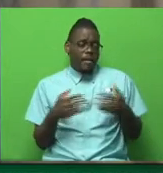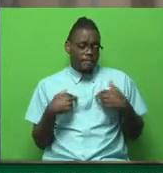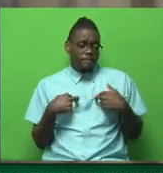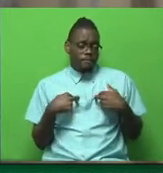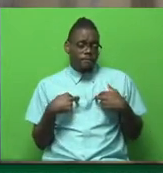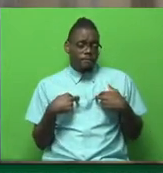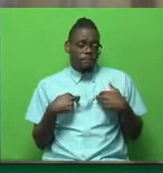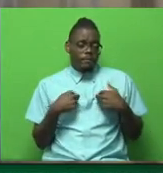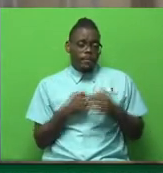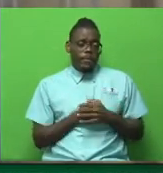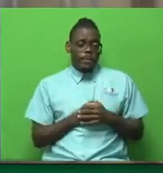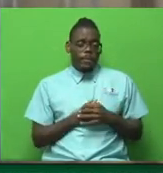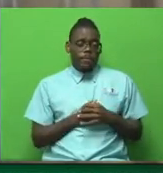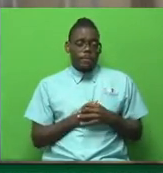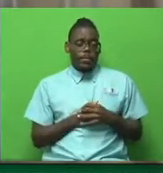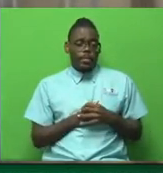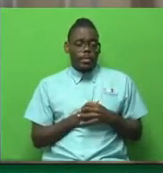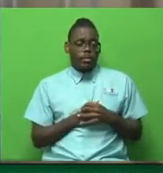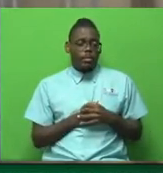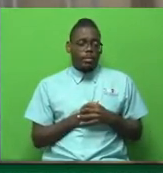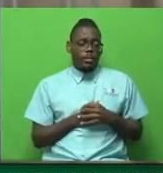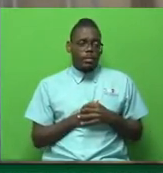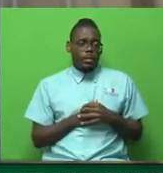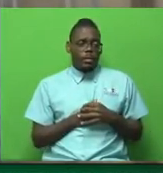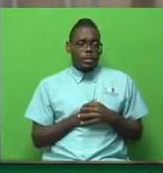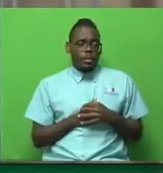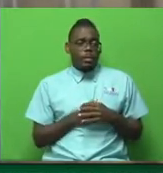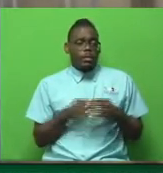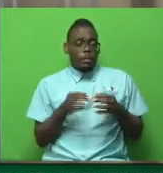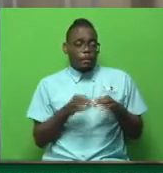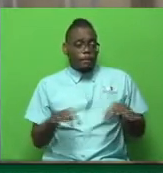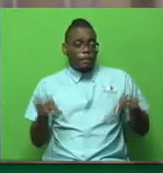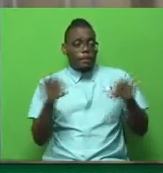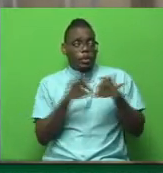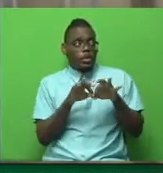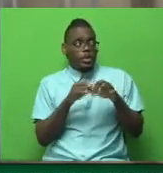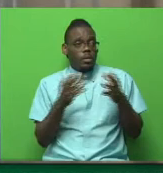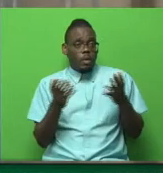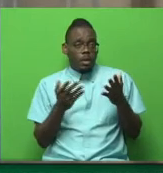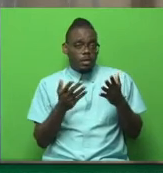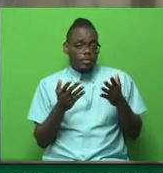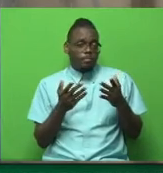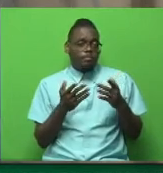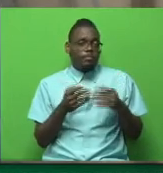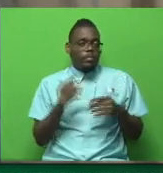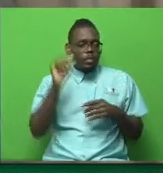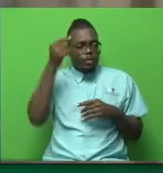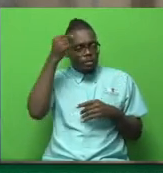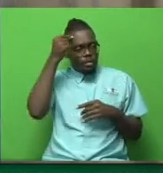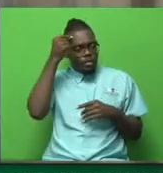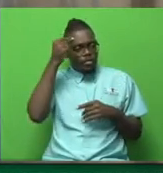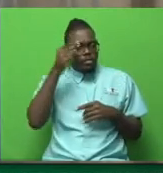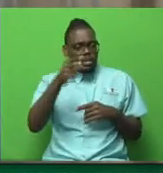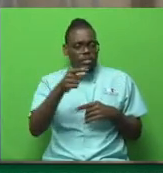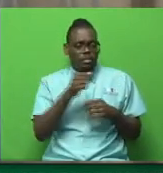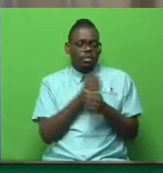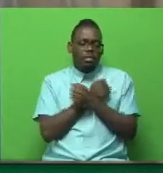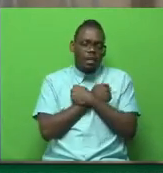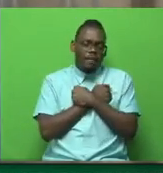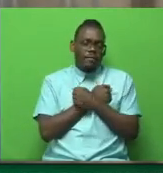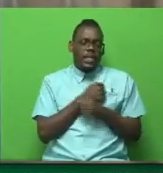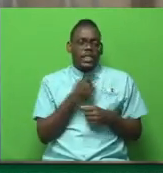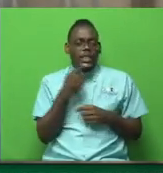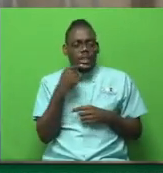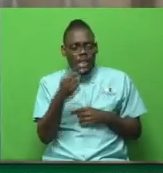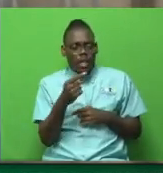because it forms an integral part of a lot of what the government likes to to tell the population of this country let me be very